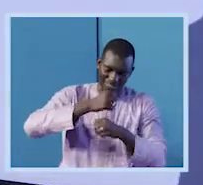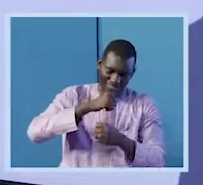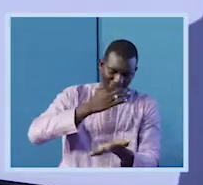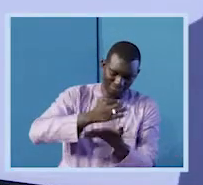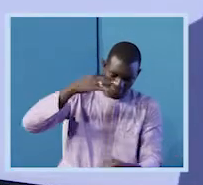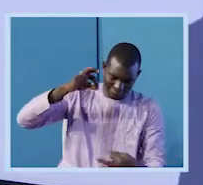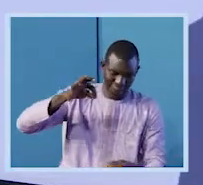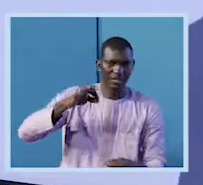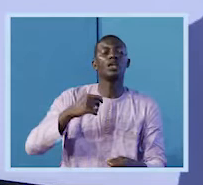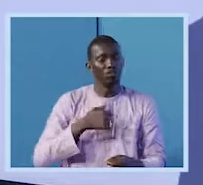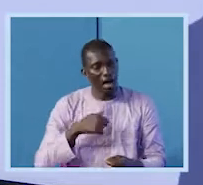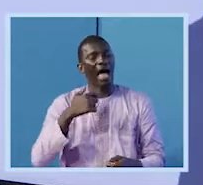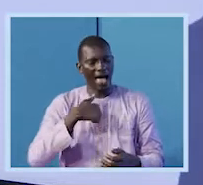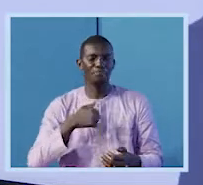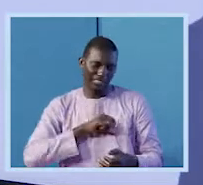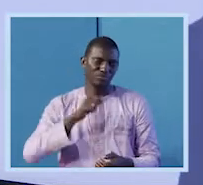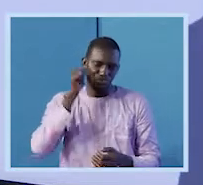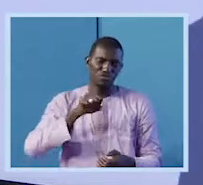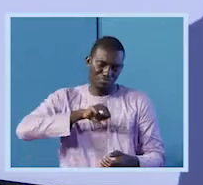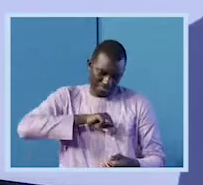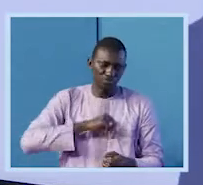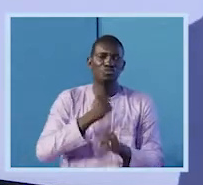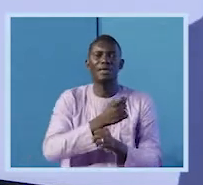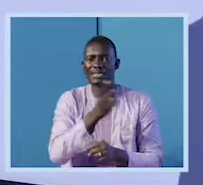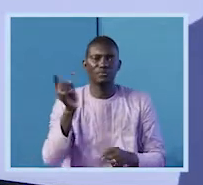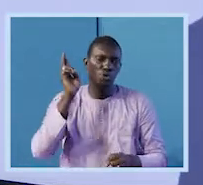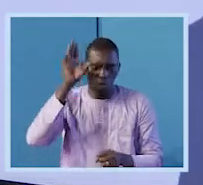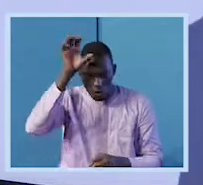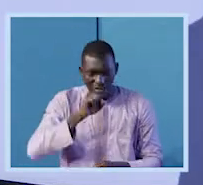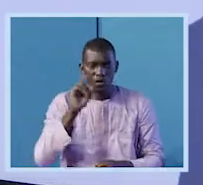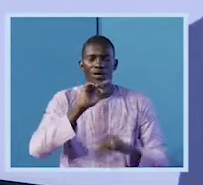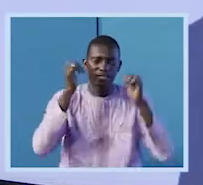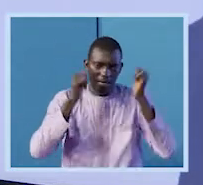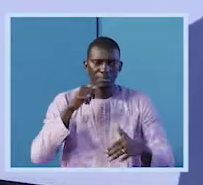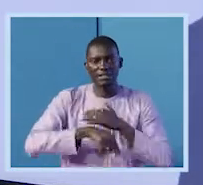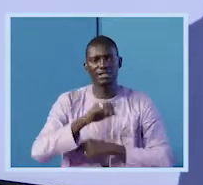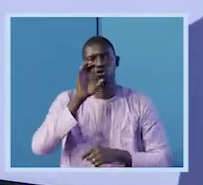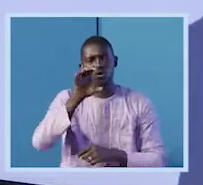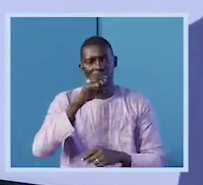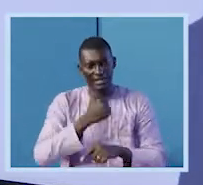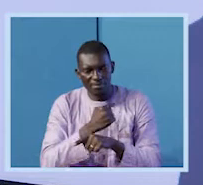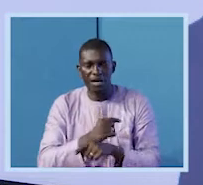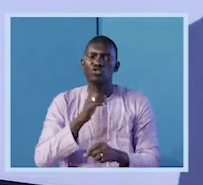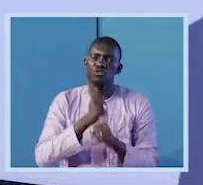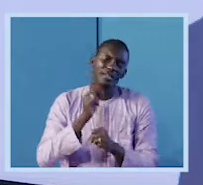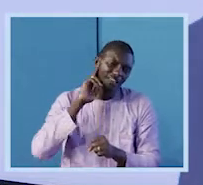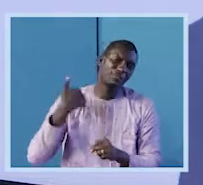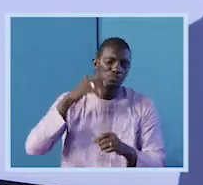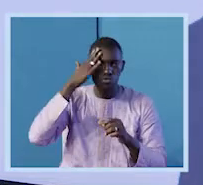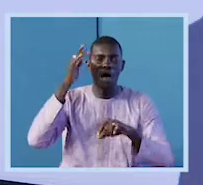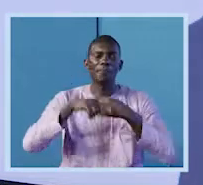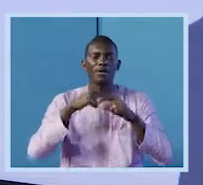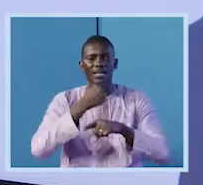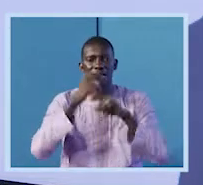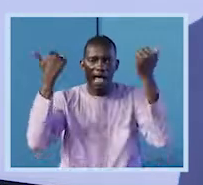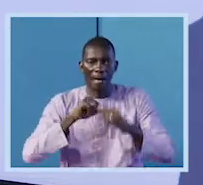took it to myself to make them understand what is happening in the country, to make deaf people know that information is key,